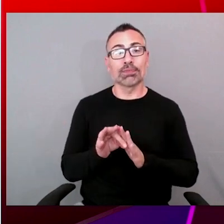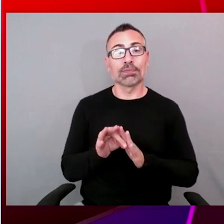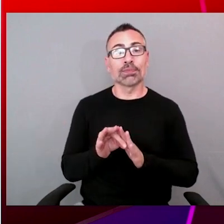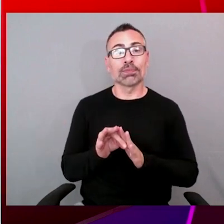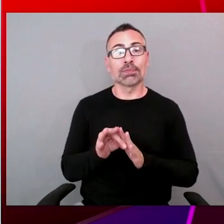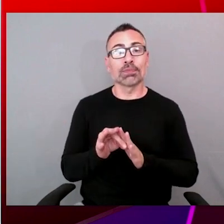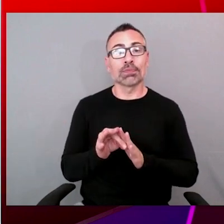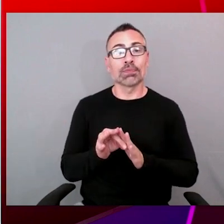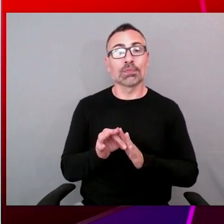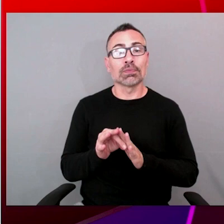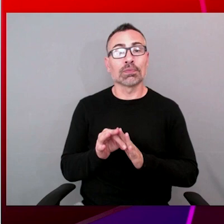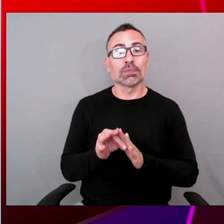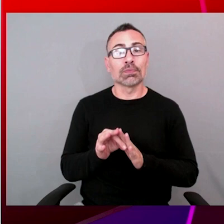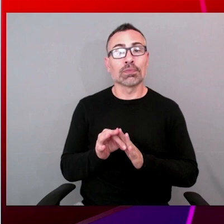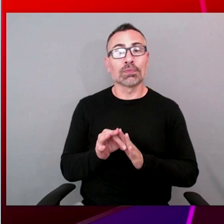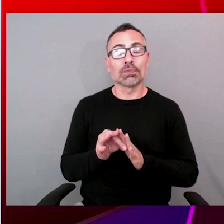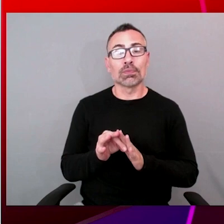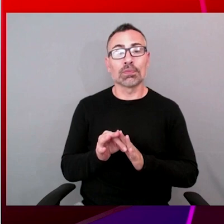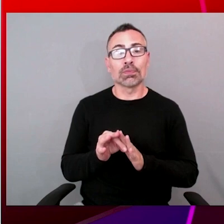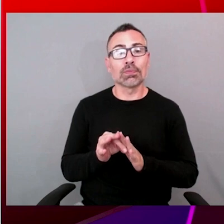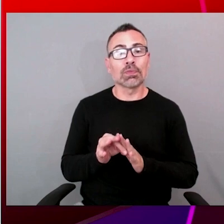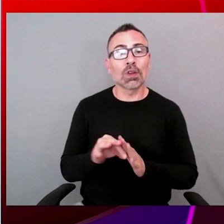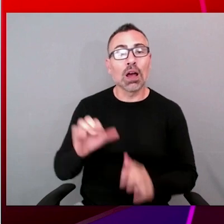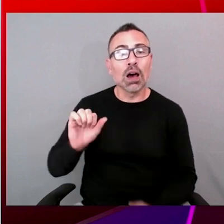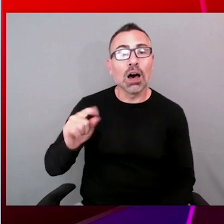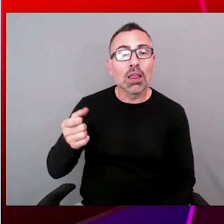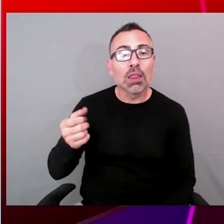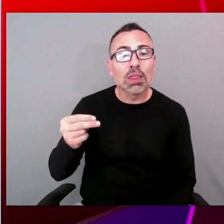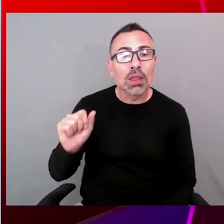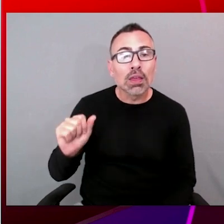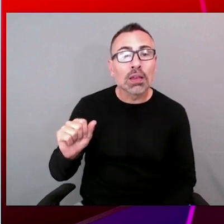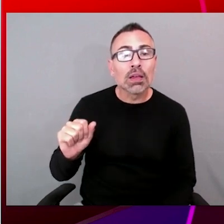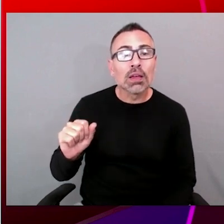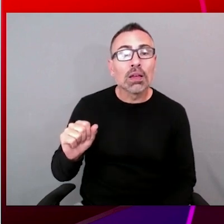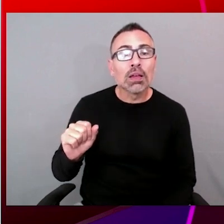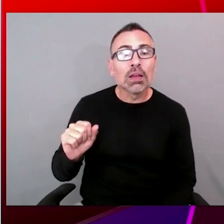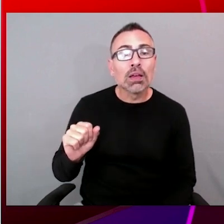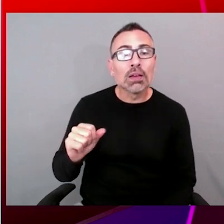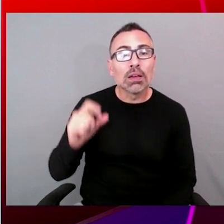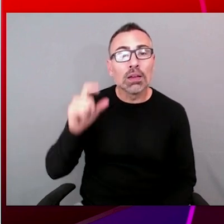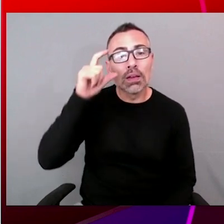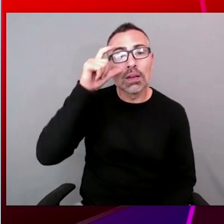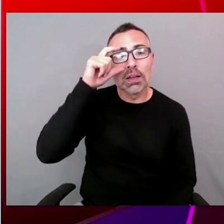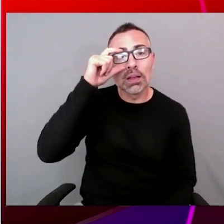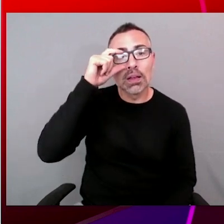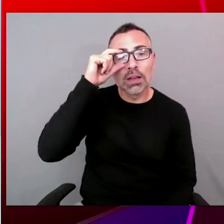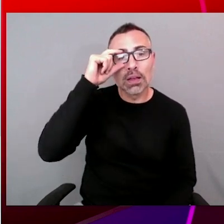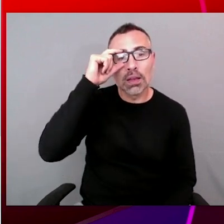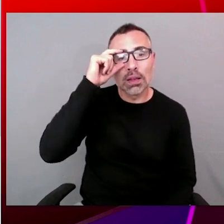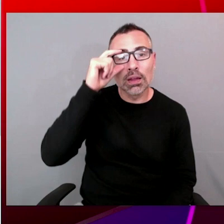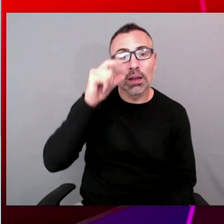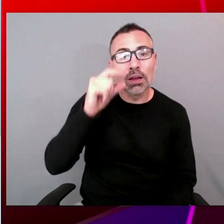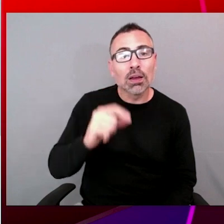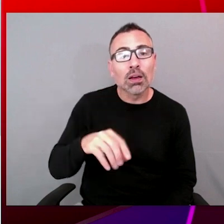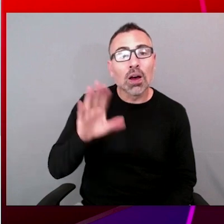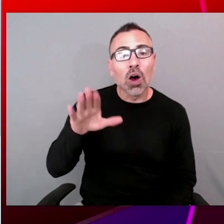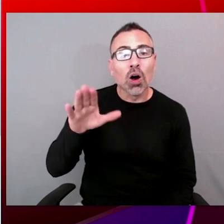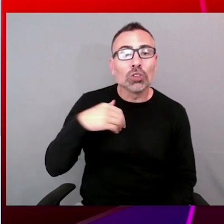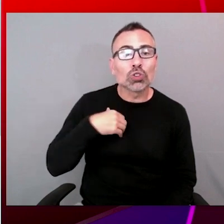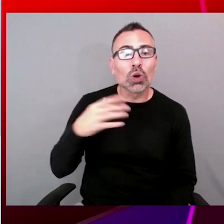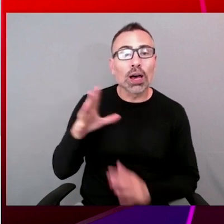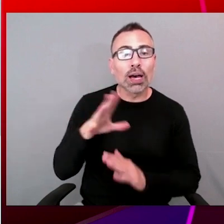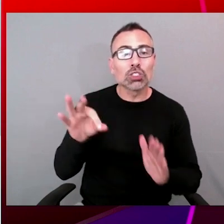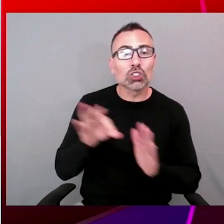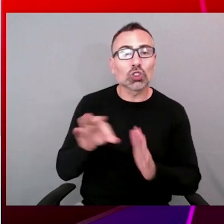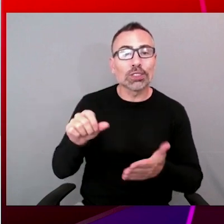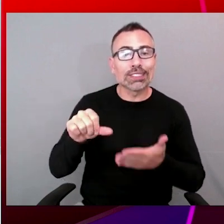So that's the destination, right? So we have always source and destination of the data. Yeah. Yeah, thanks, Cameron. So I chose the account object in this example.